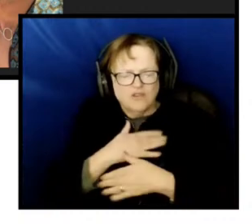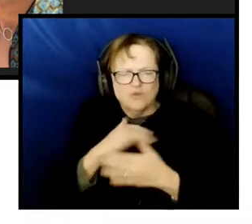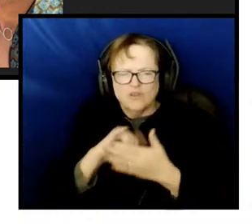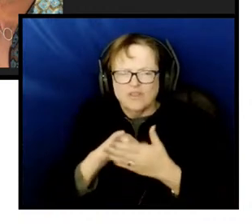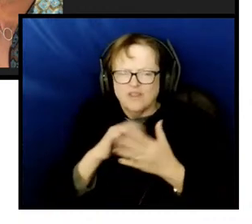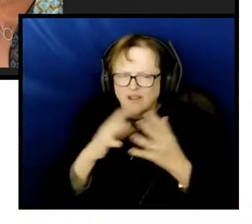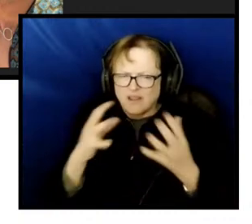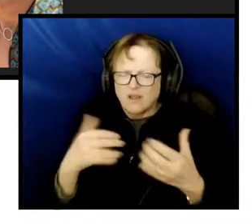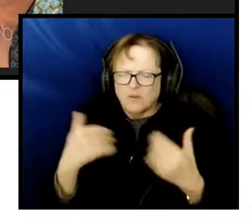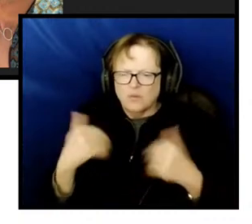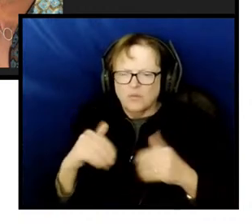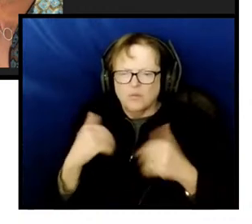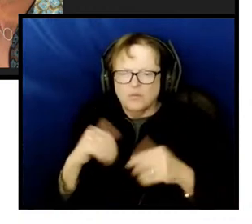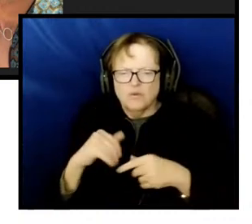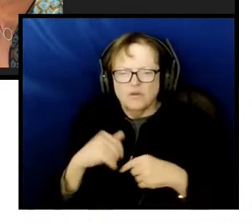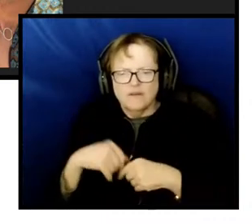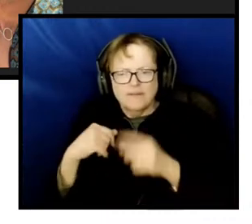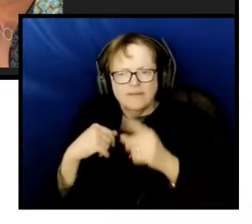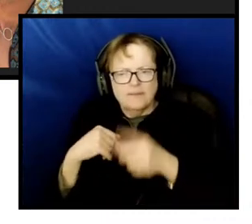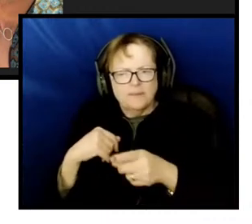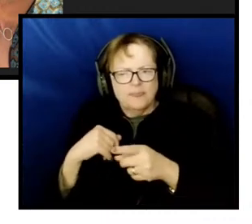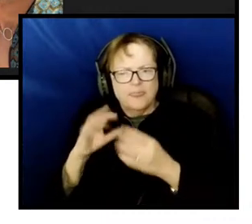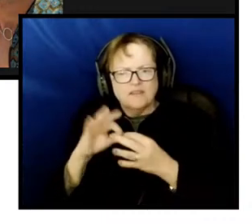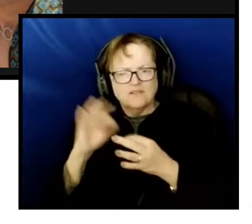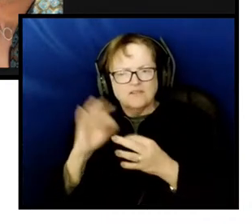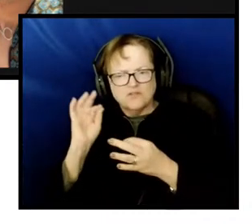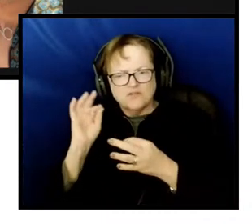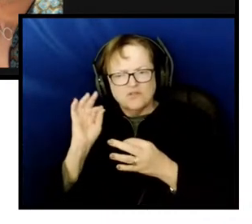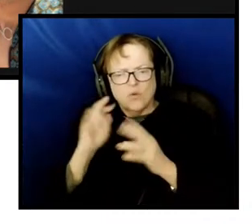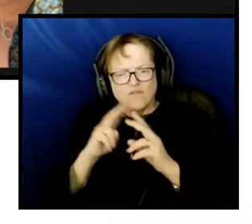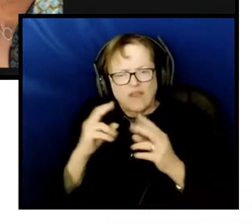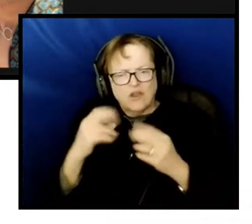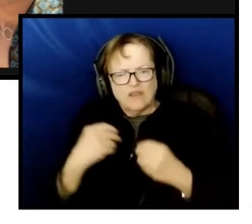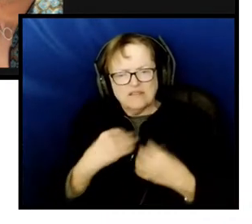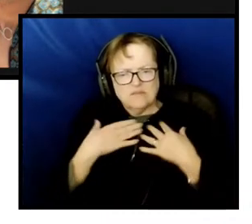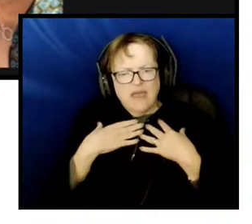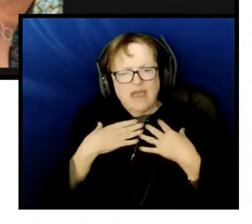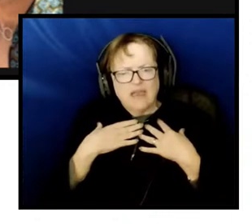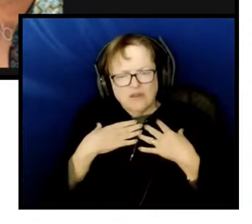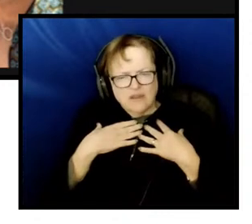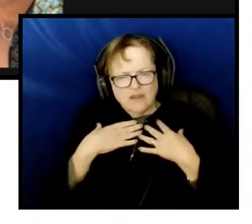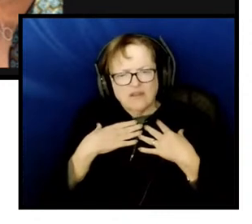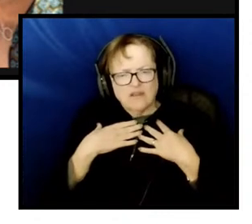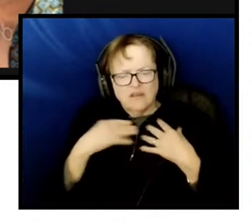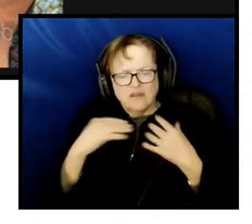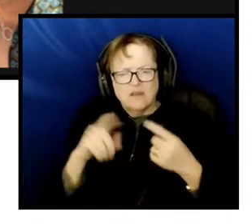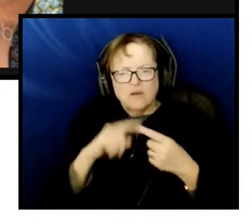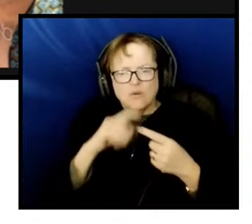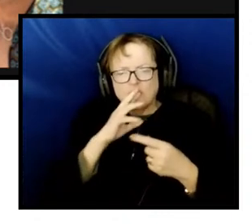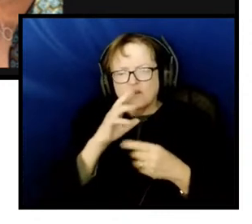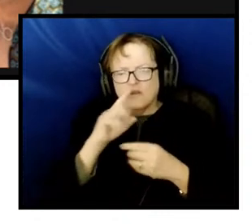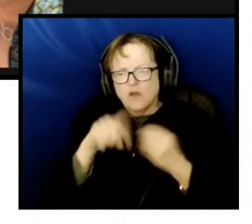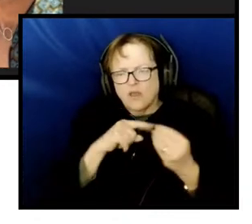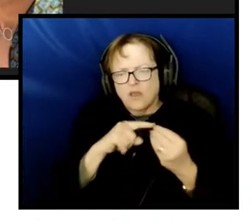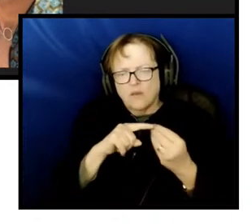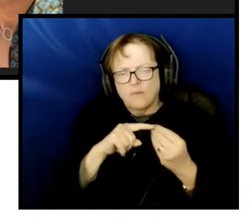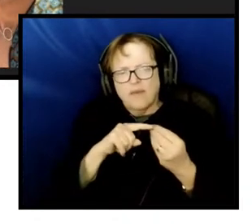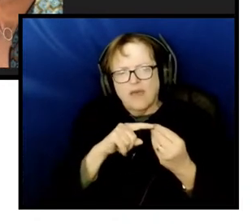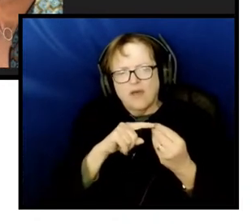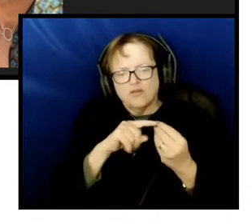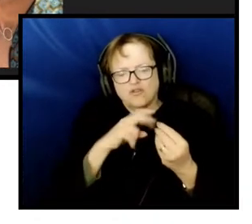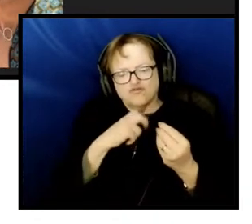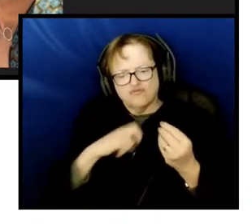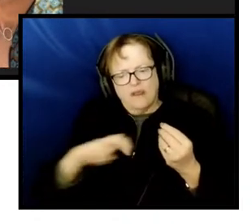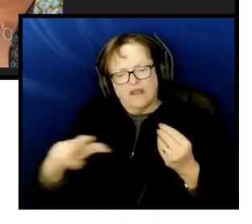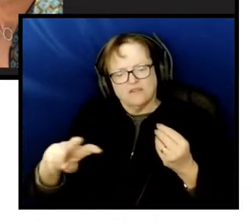Yes, V and Soul were extremely inspiring when they were talking about the transference of